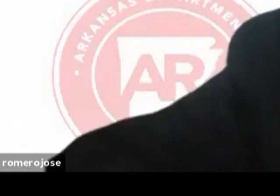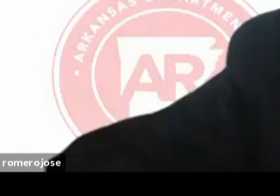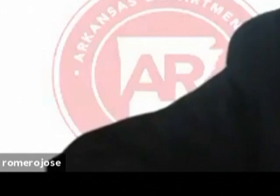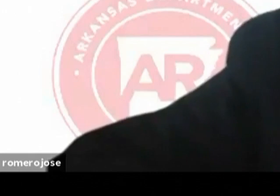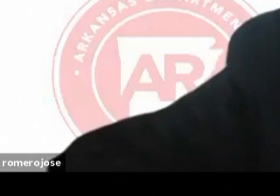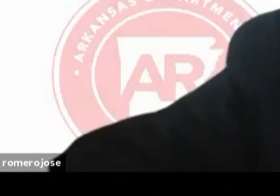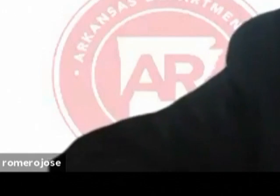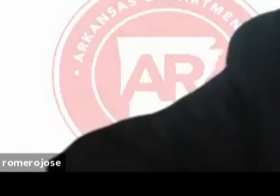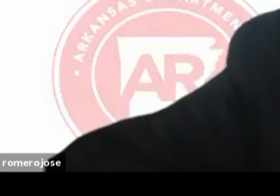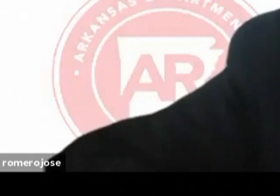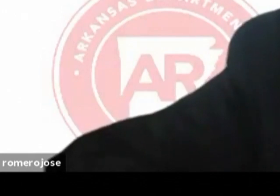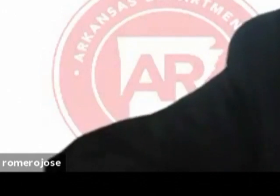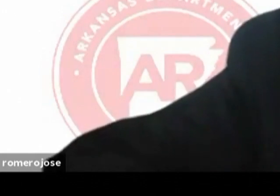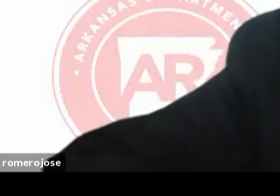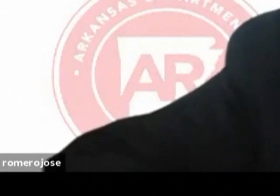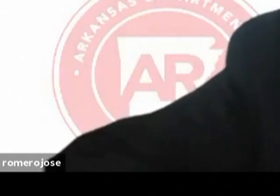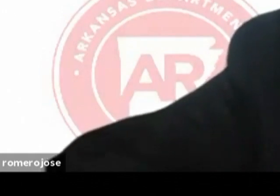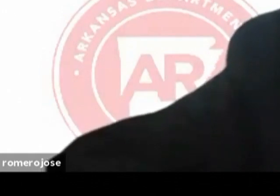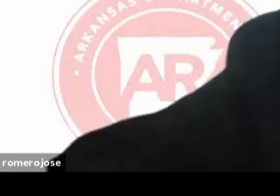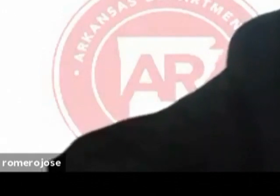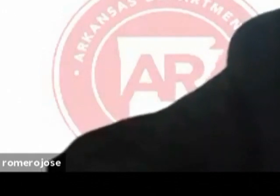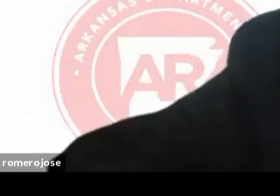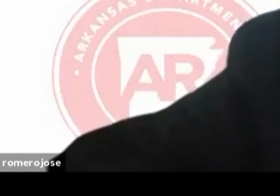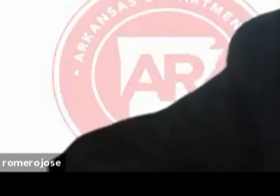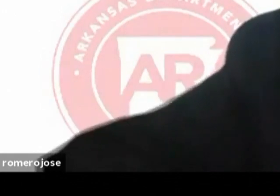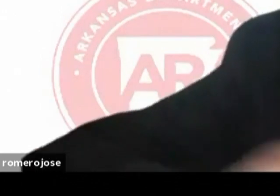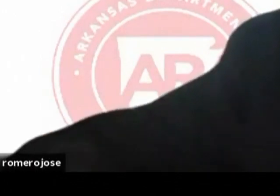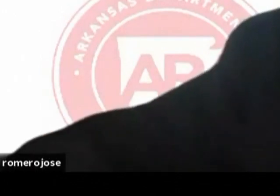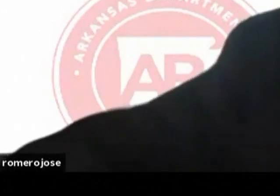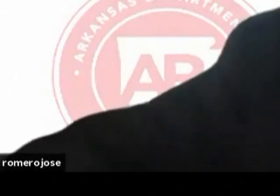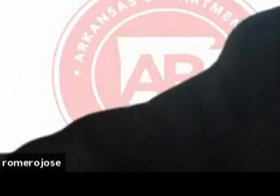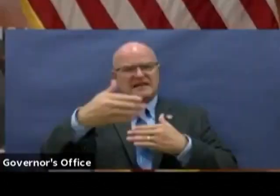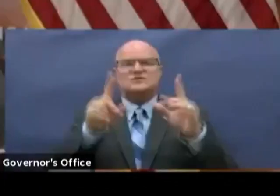any of those days intervening the scheduled tests.